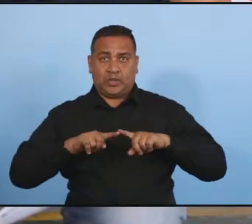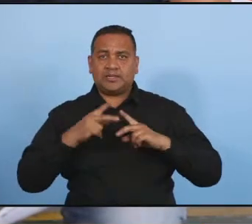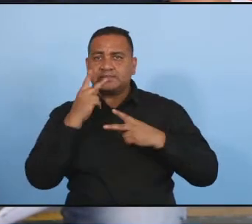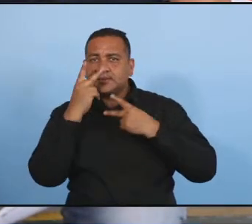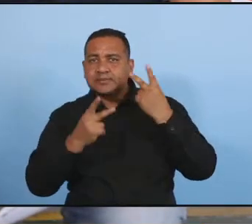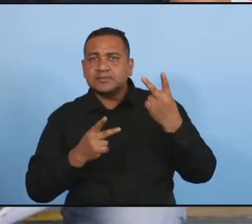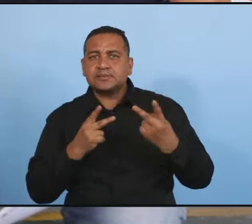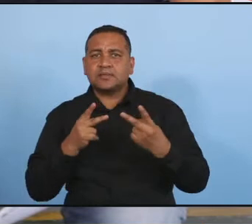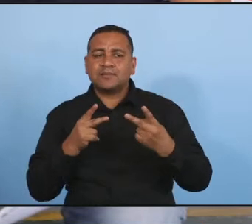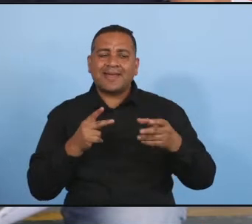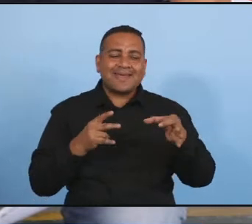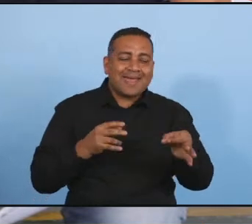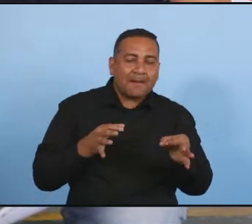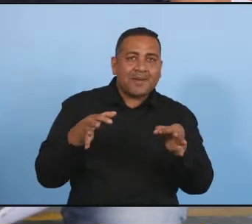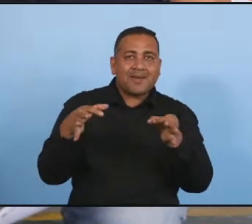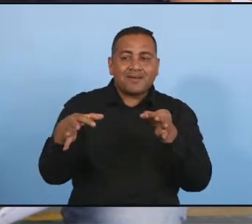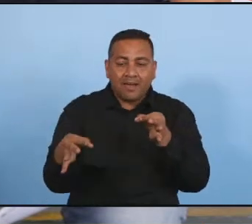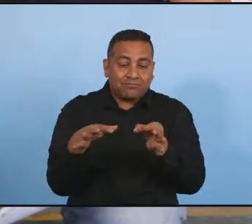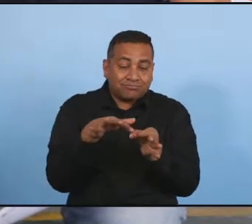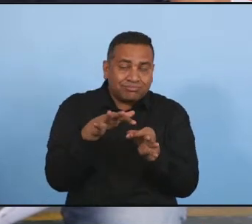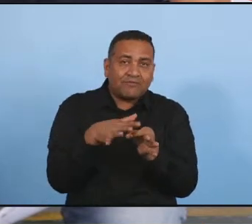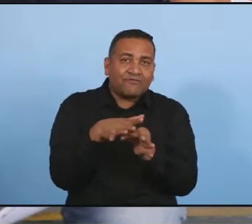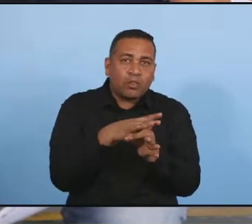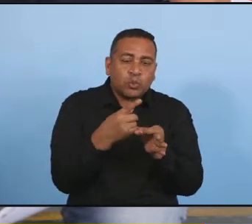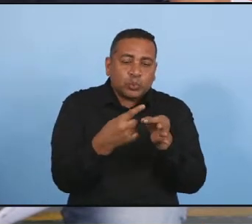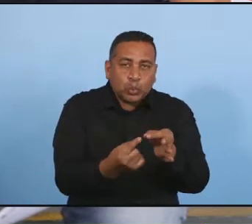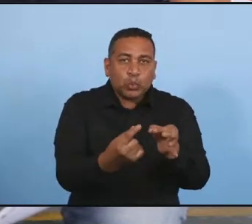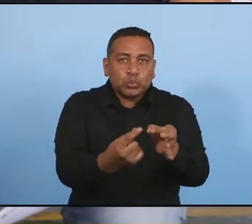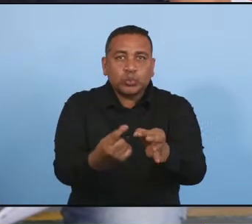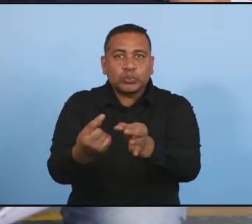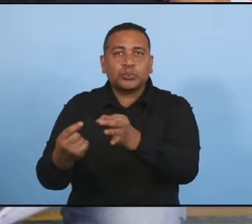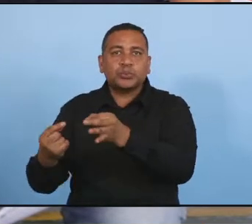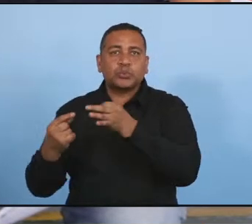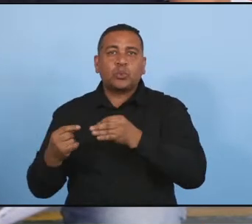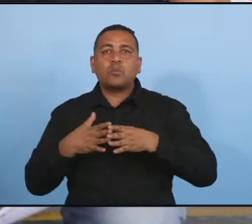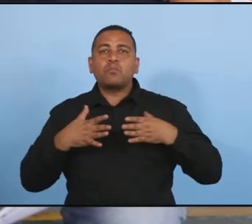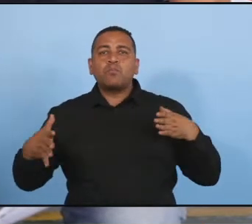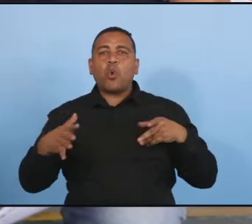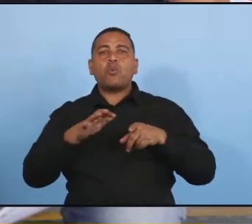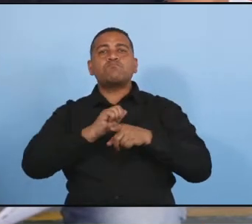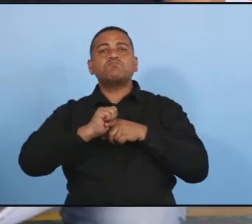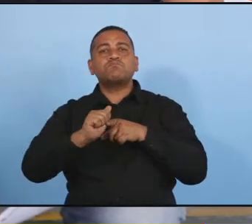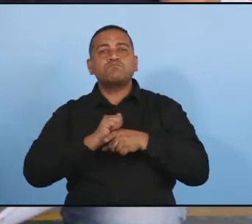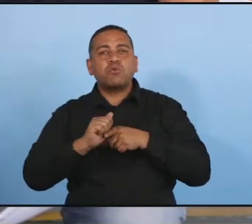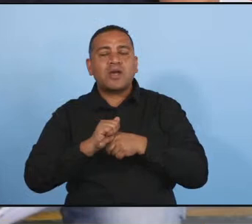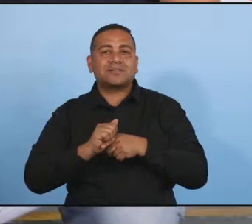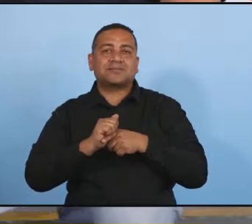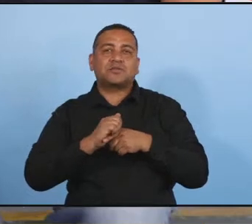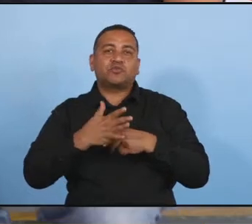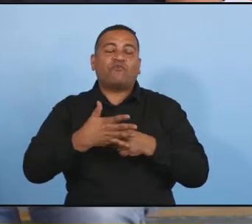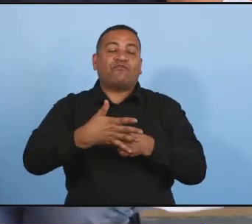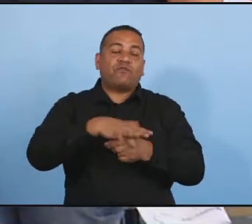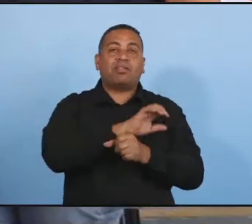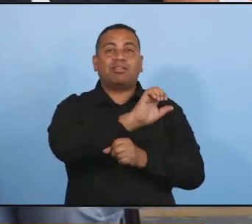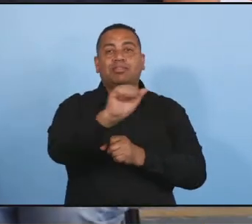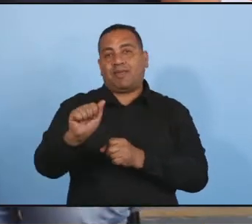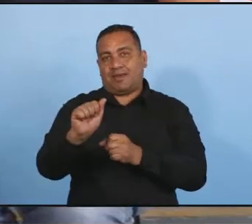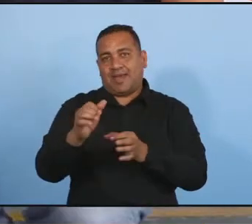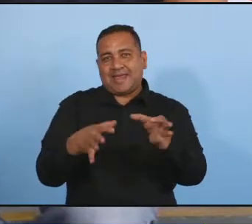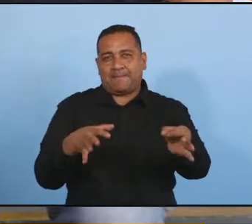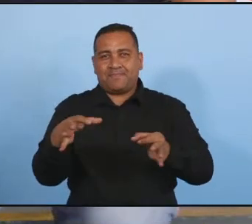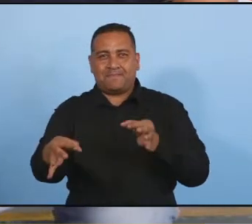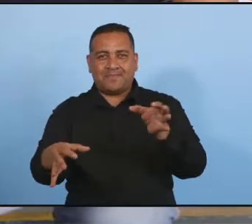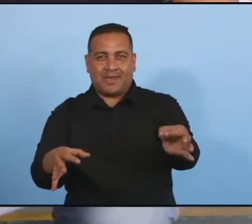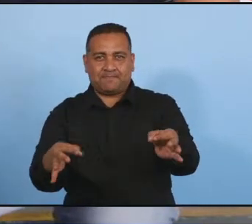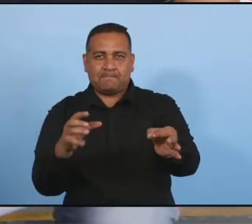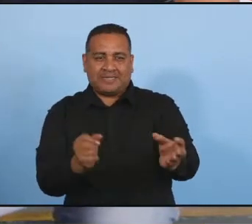gaps and then offer training programs to fill the gaps, and that person is given an opportunity to do the trades. You